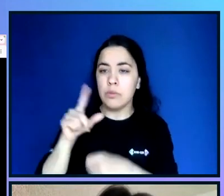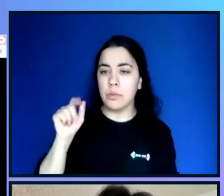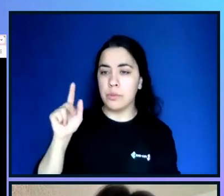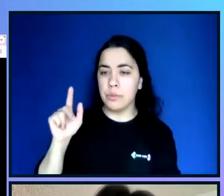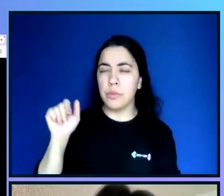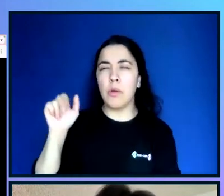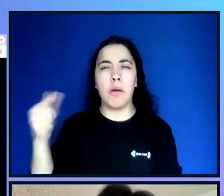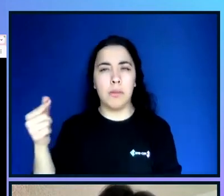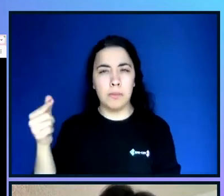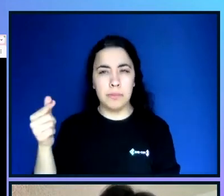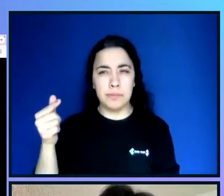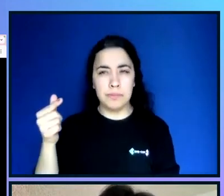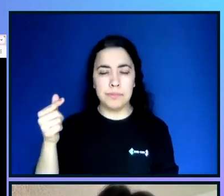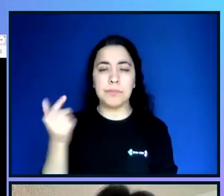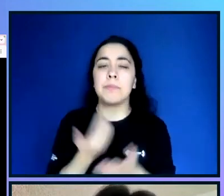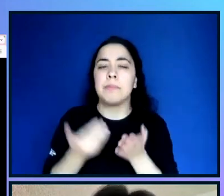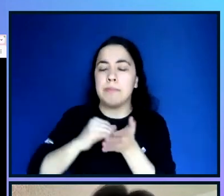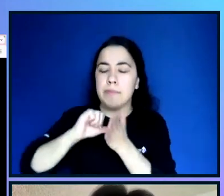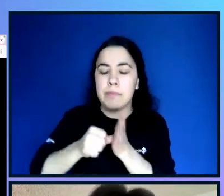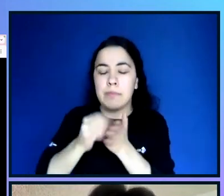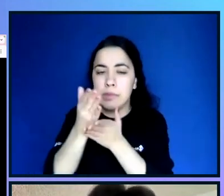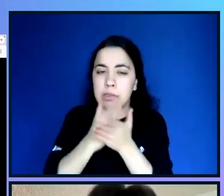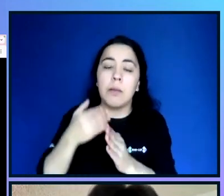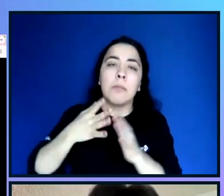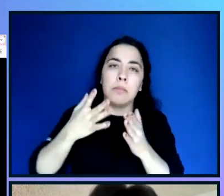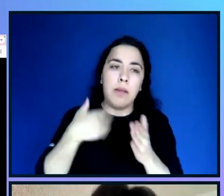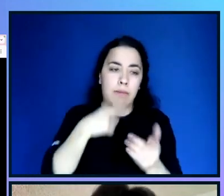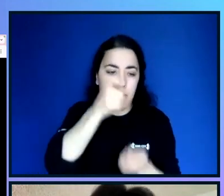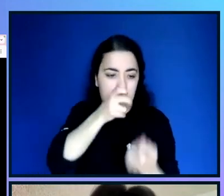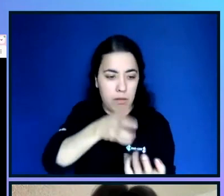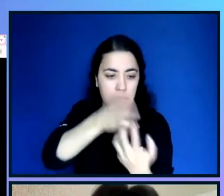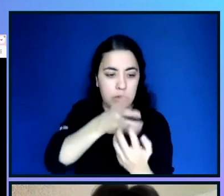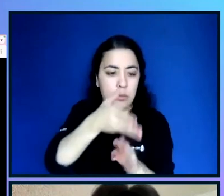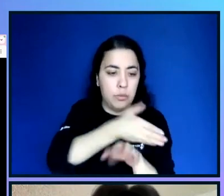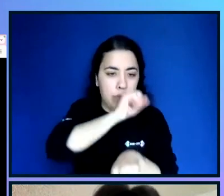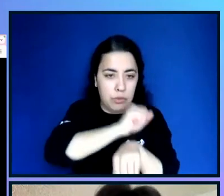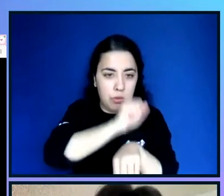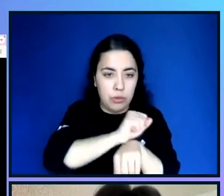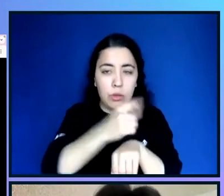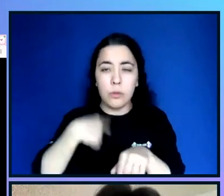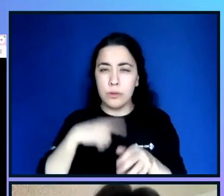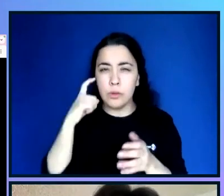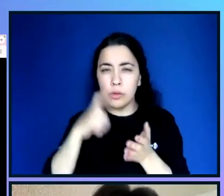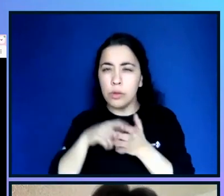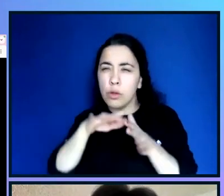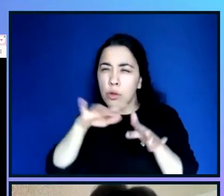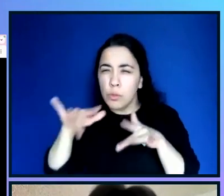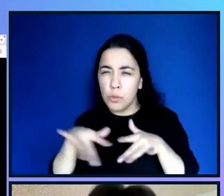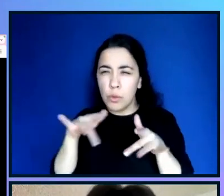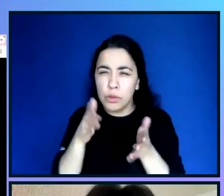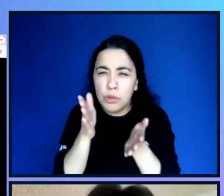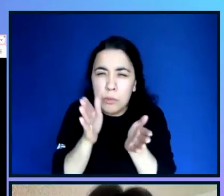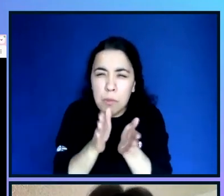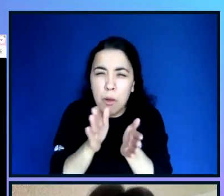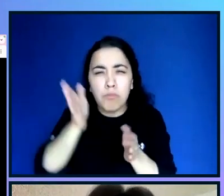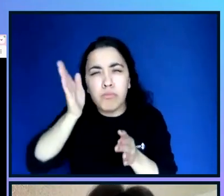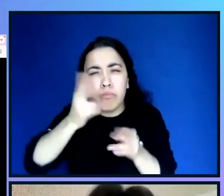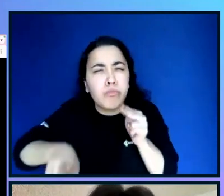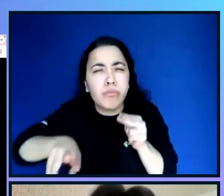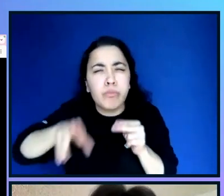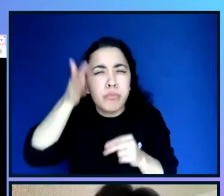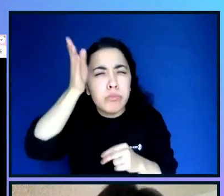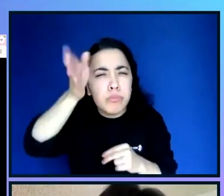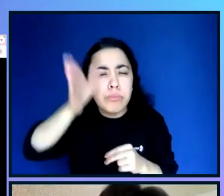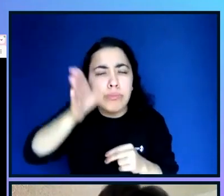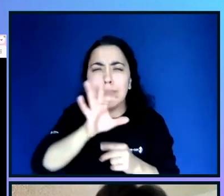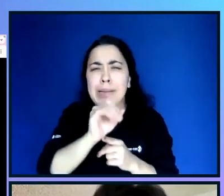of the key features, again, were custom pre-work. We found that recording a lot of our smaller lectures saved 90 minutes of